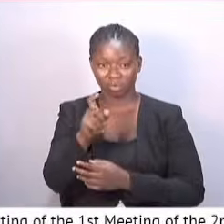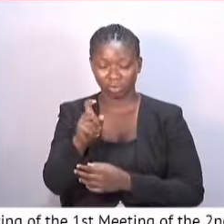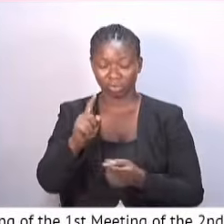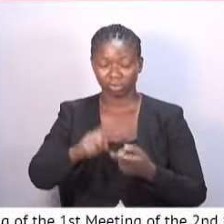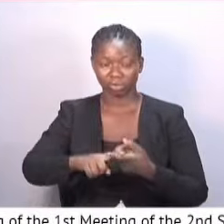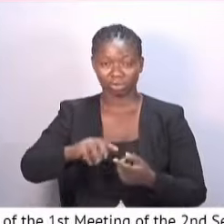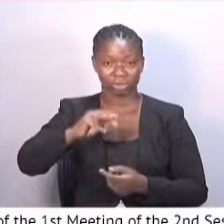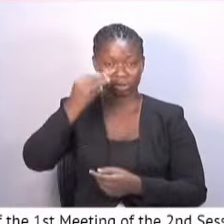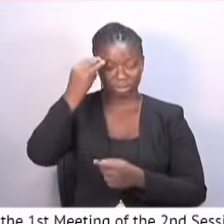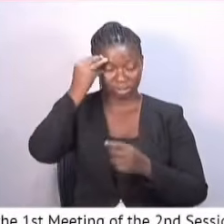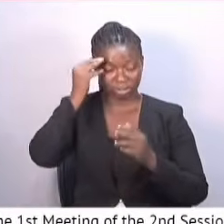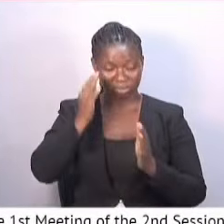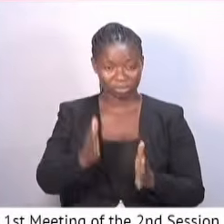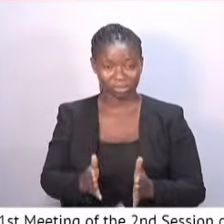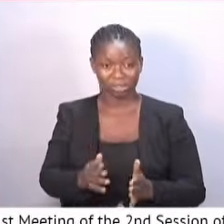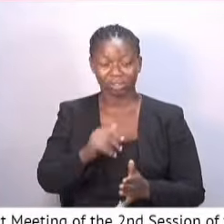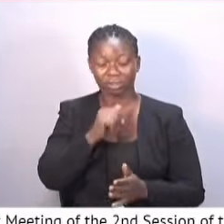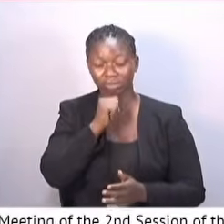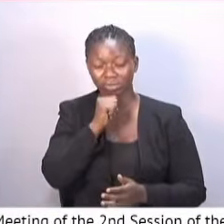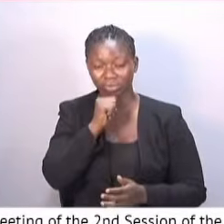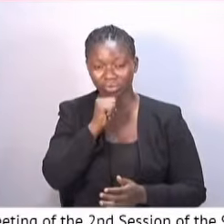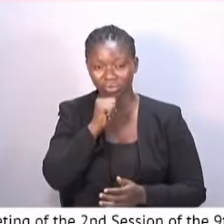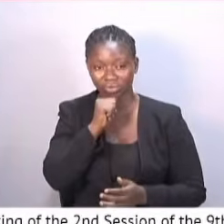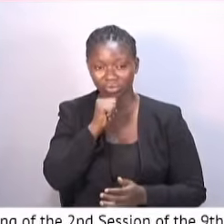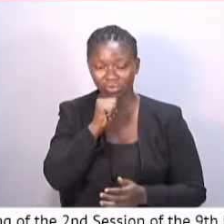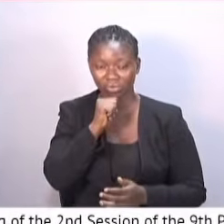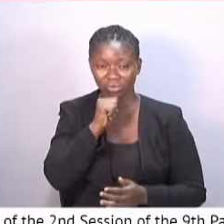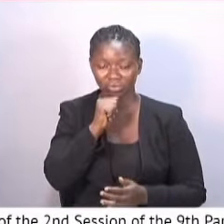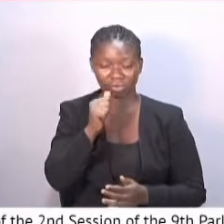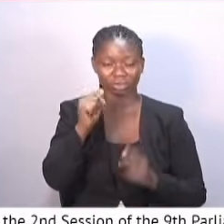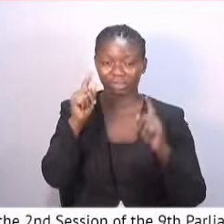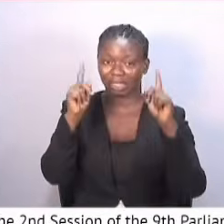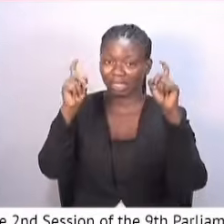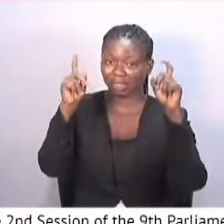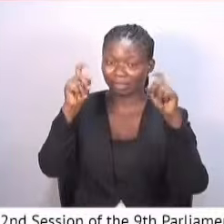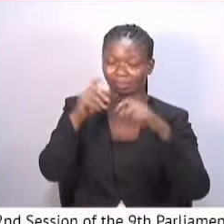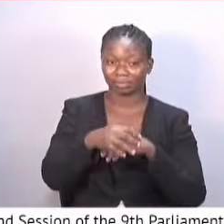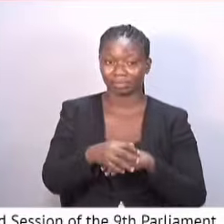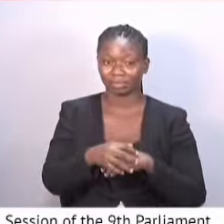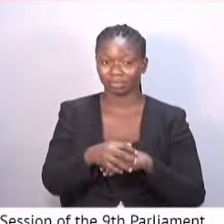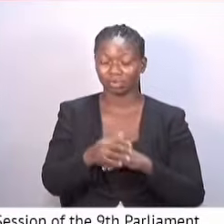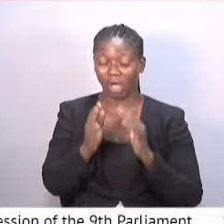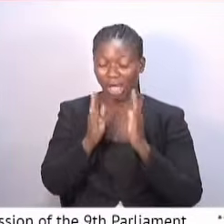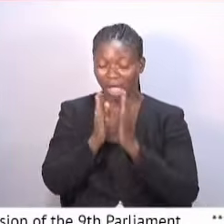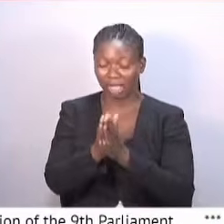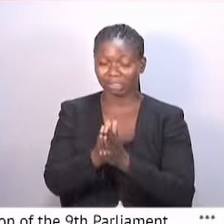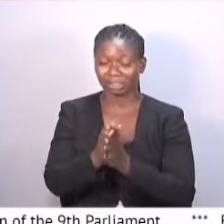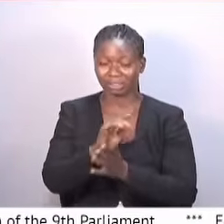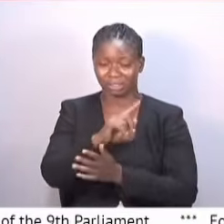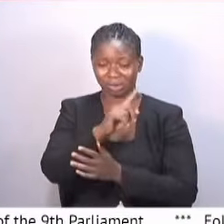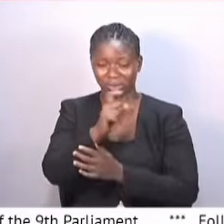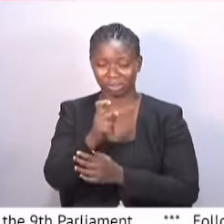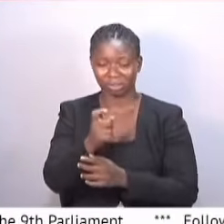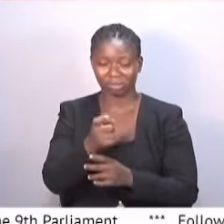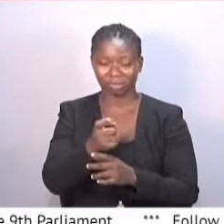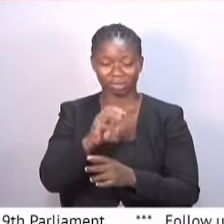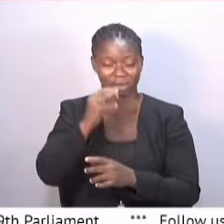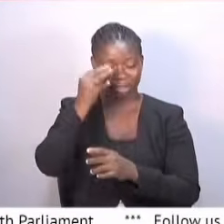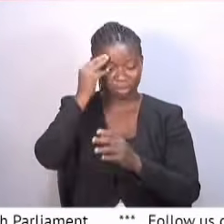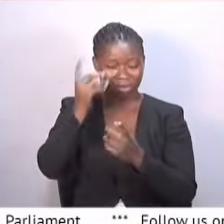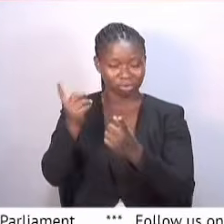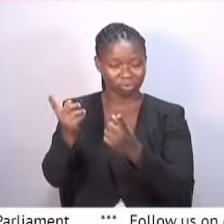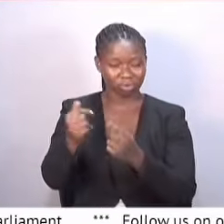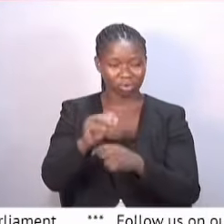question to a minister is not cross-examination. You are asking the question for a minister to